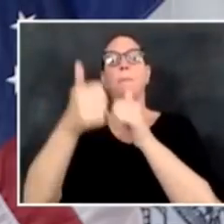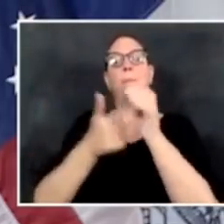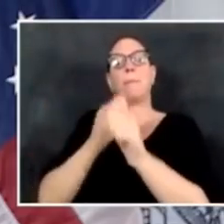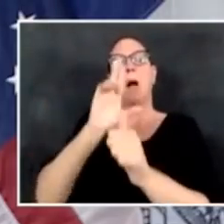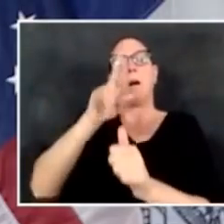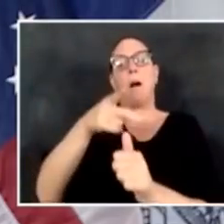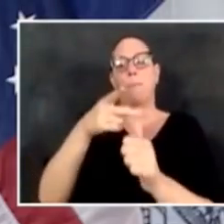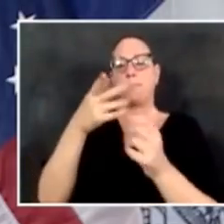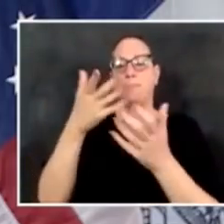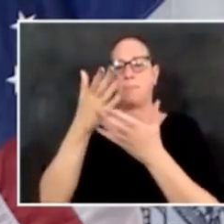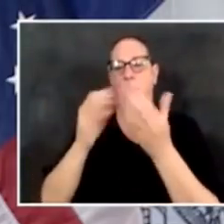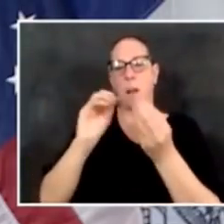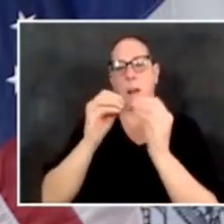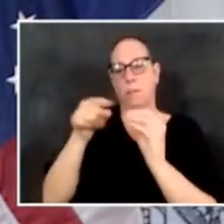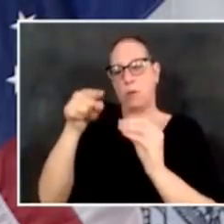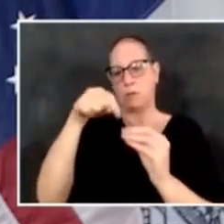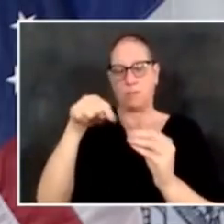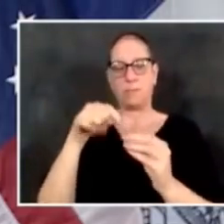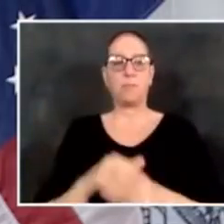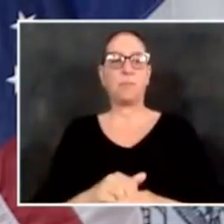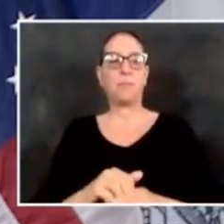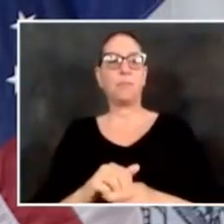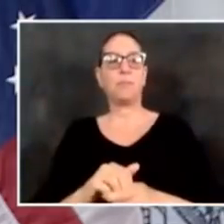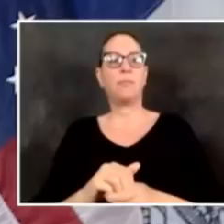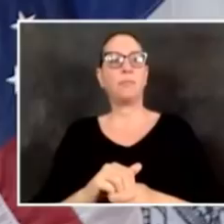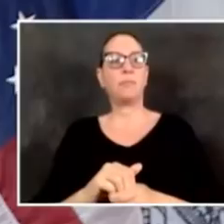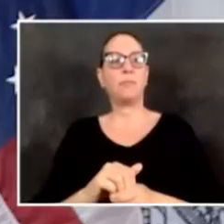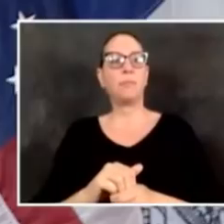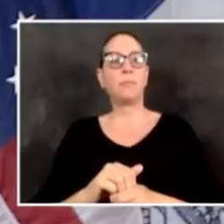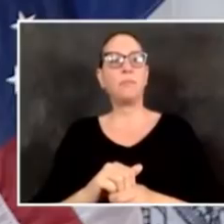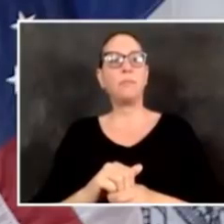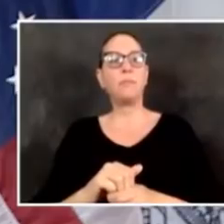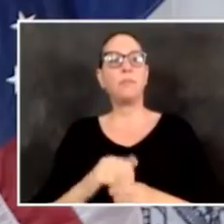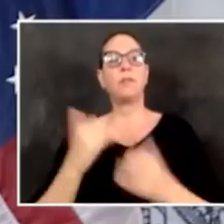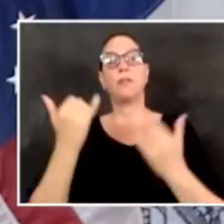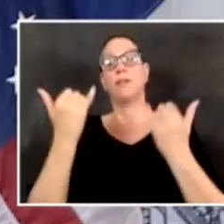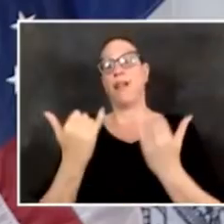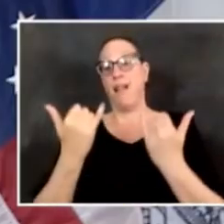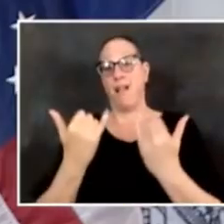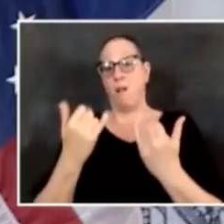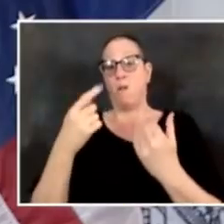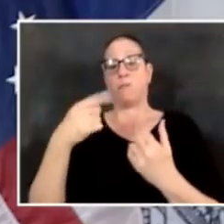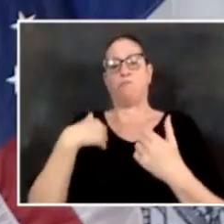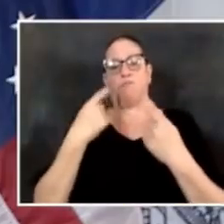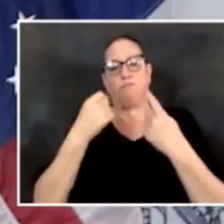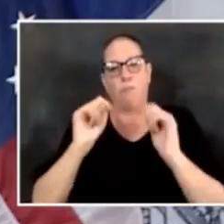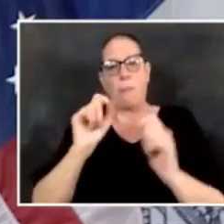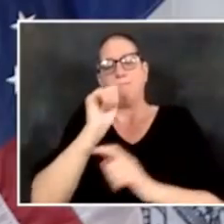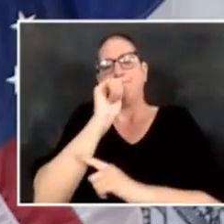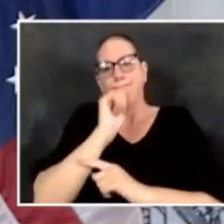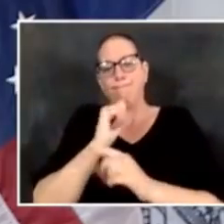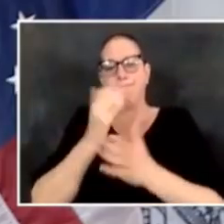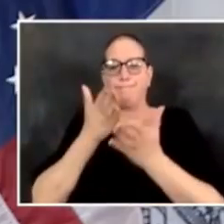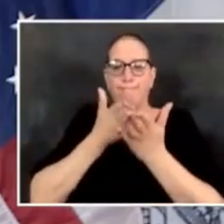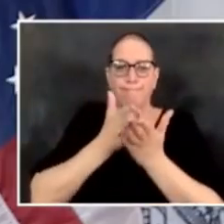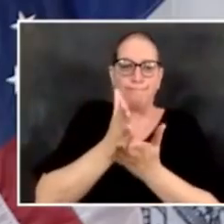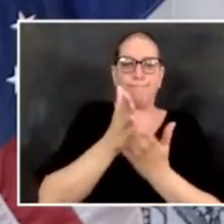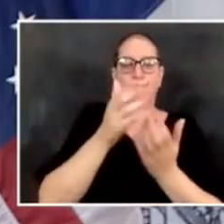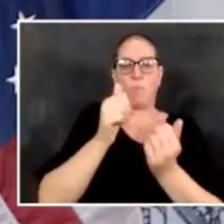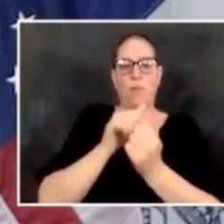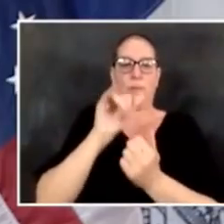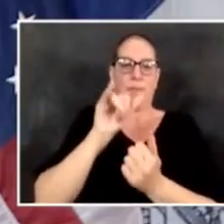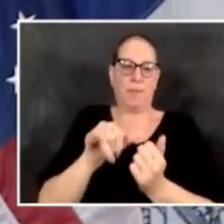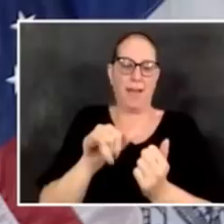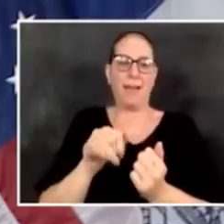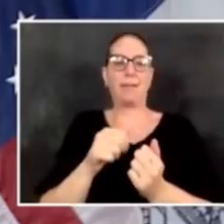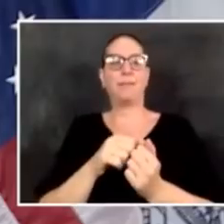is that we're going to try to weather the storm. The good news is that people have been coming back. We're getting closer to normal strength,